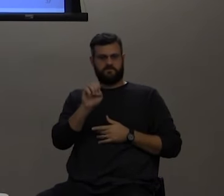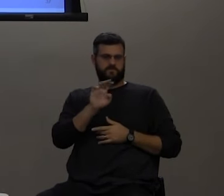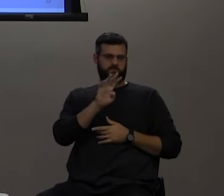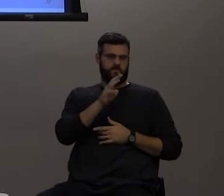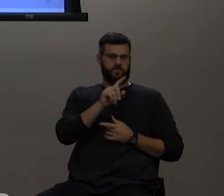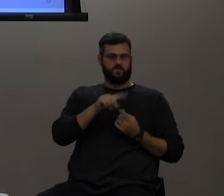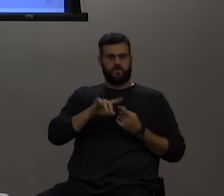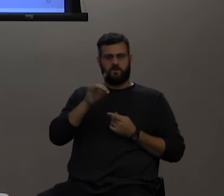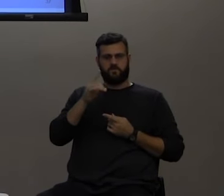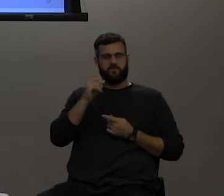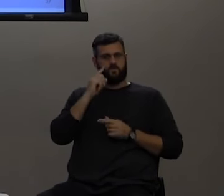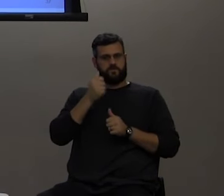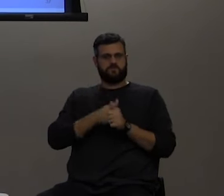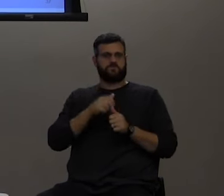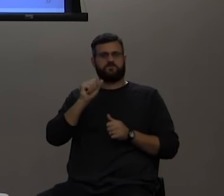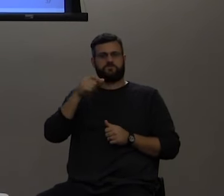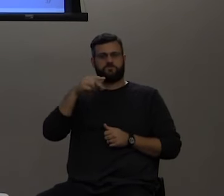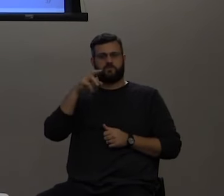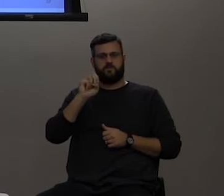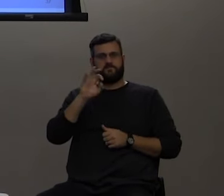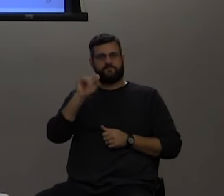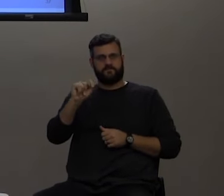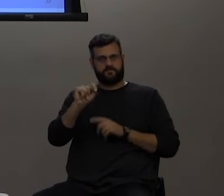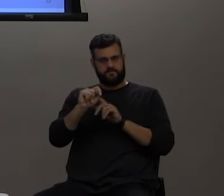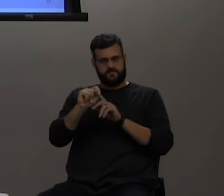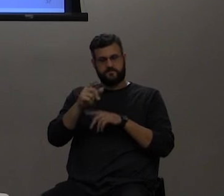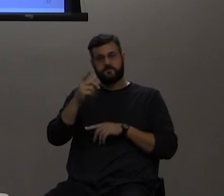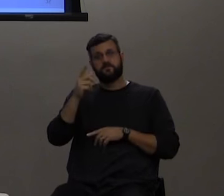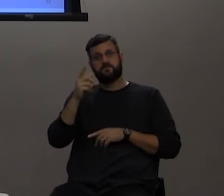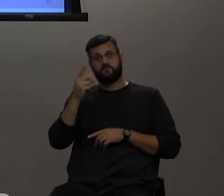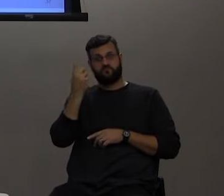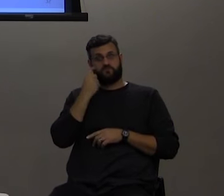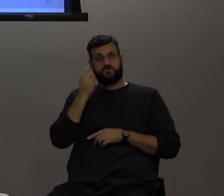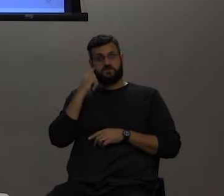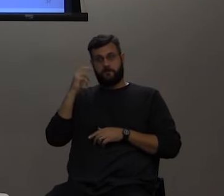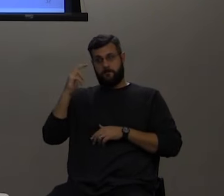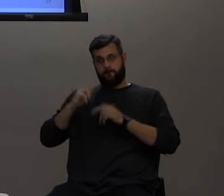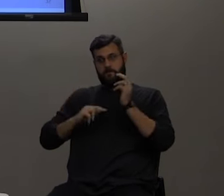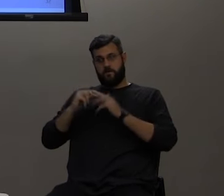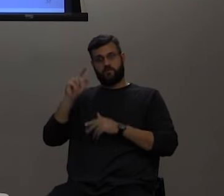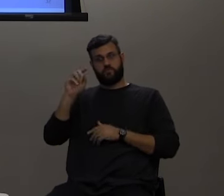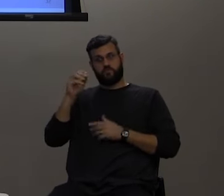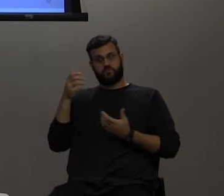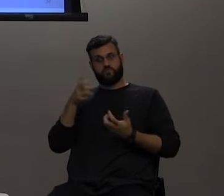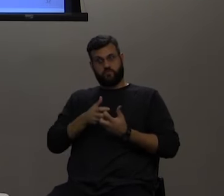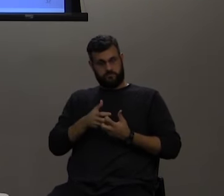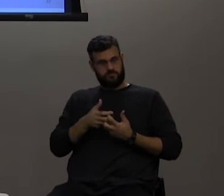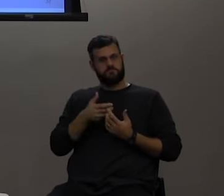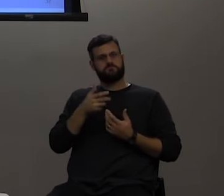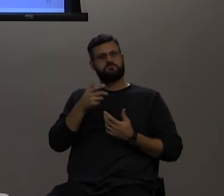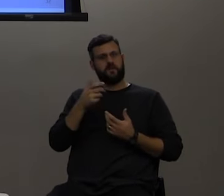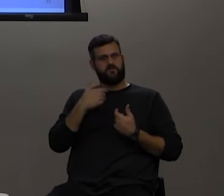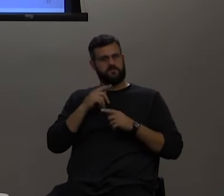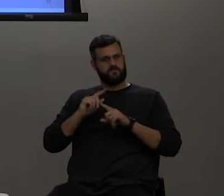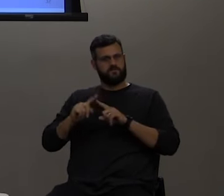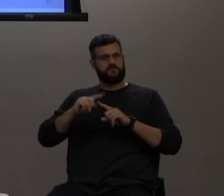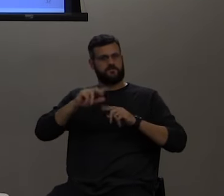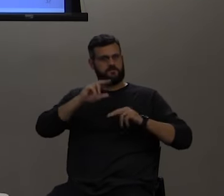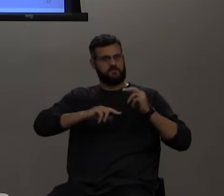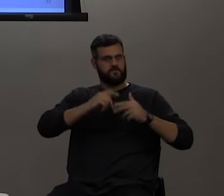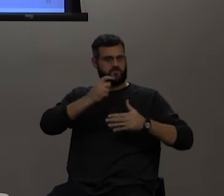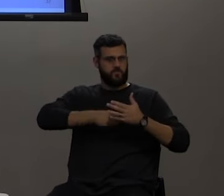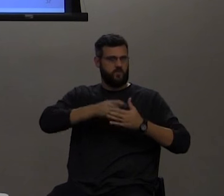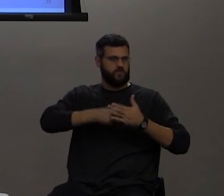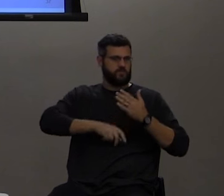space. And recent built-to-suit development has led to facilities that are priced